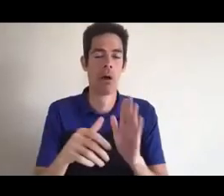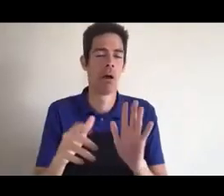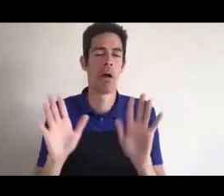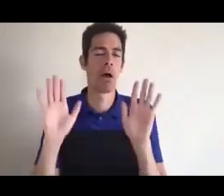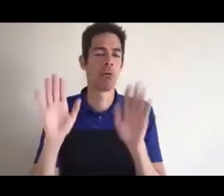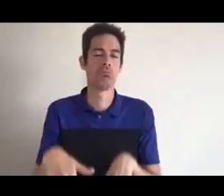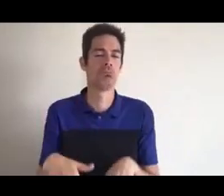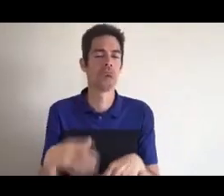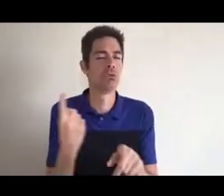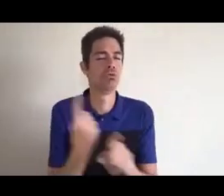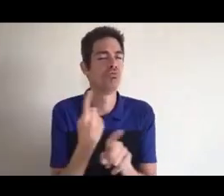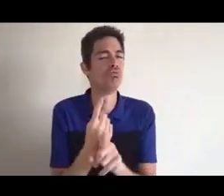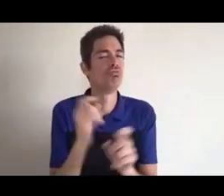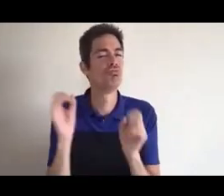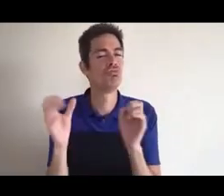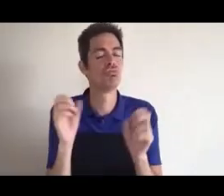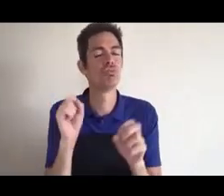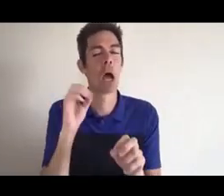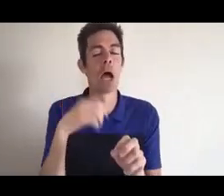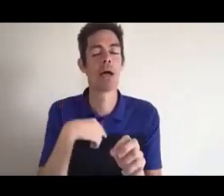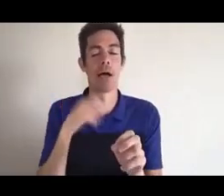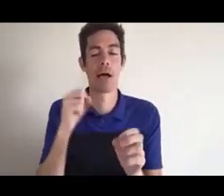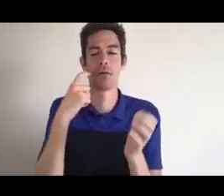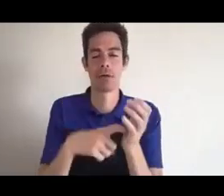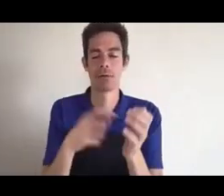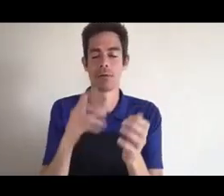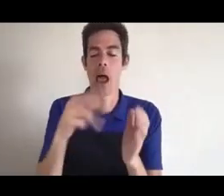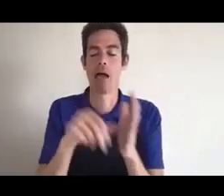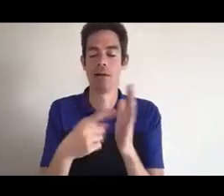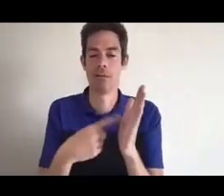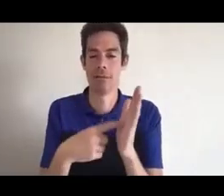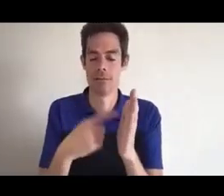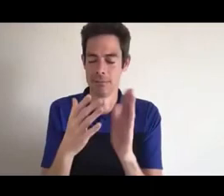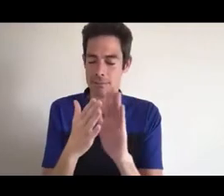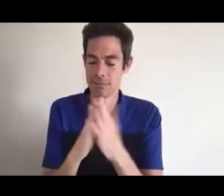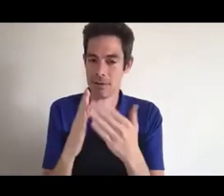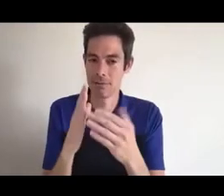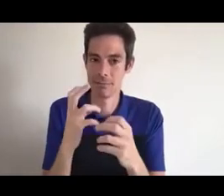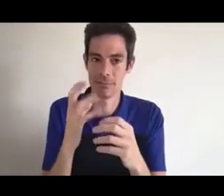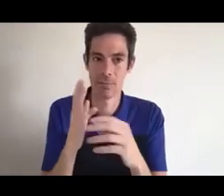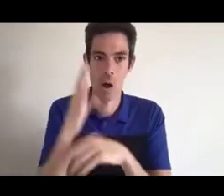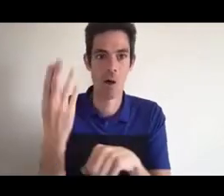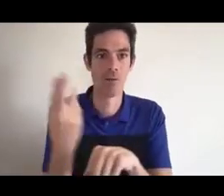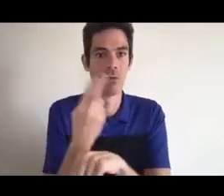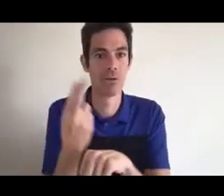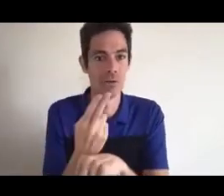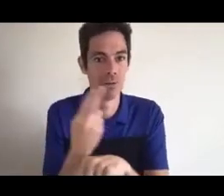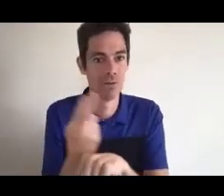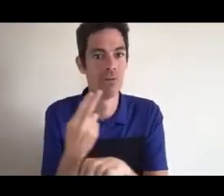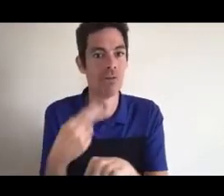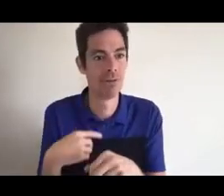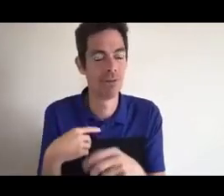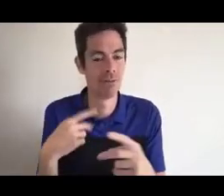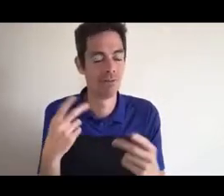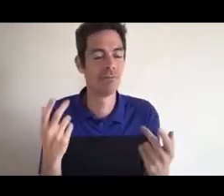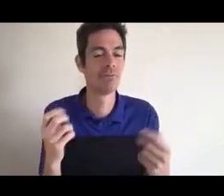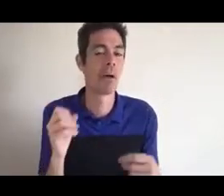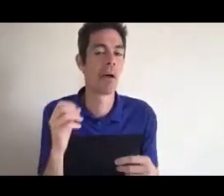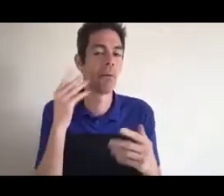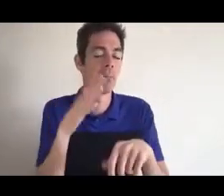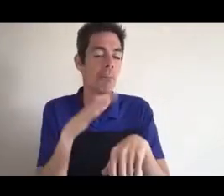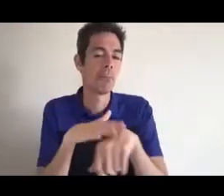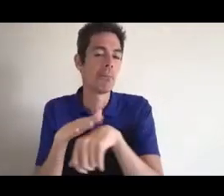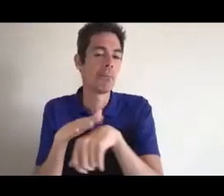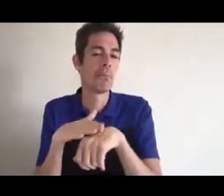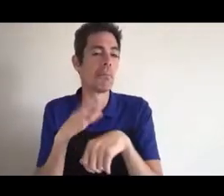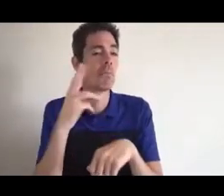is, who, and then announce who. But in regular conversation, you don't really need to emphasize the WH. So sometimes I notice with ASL